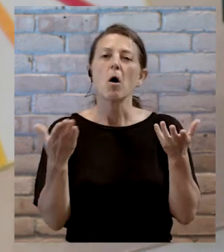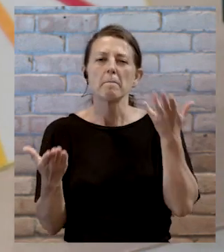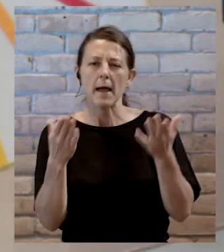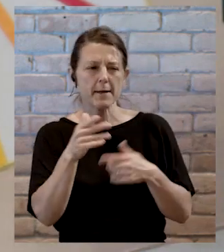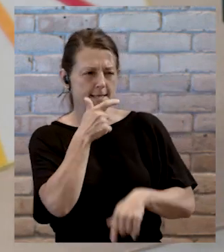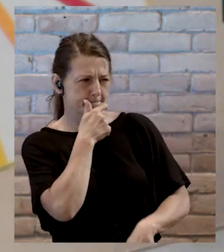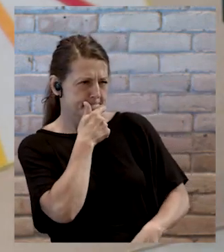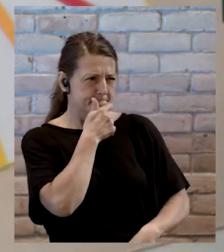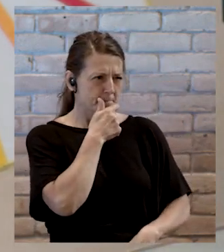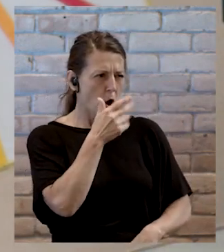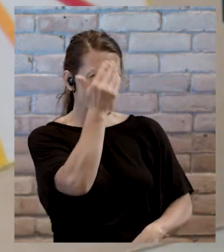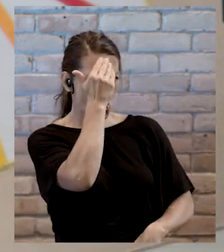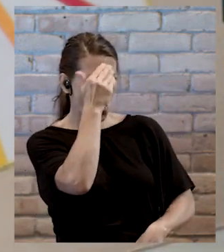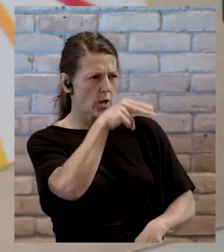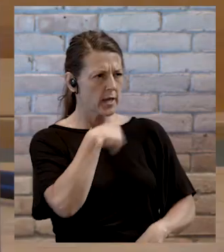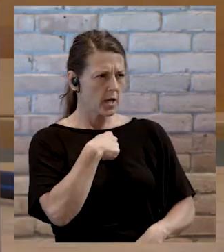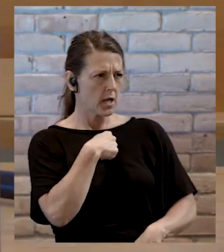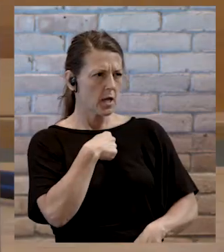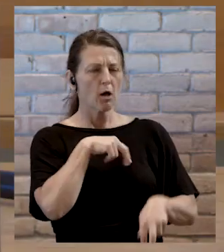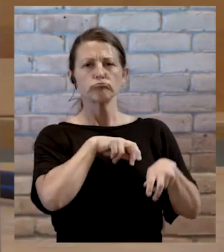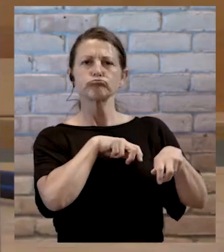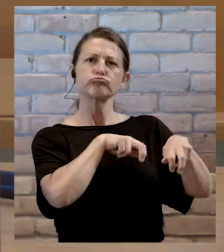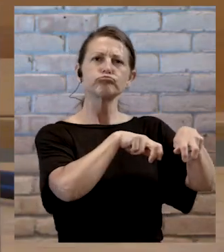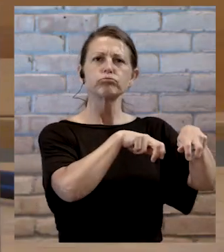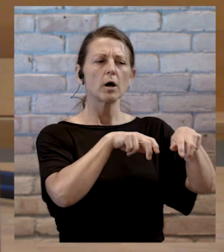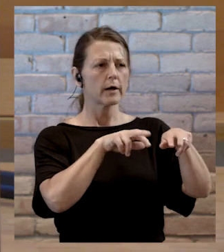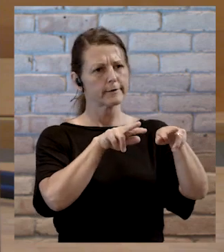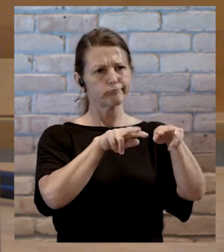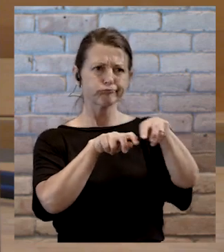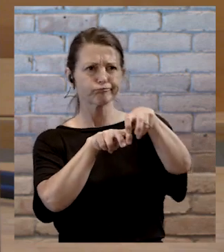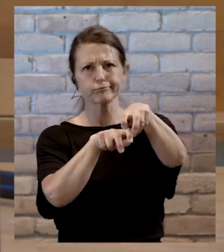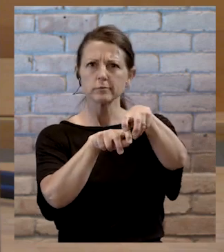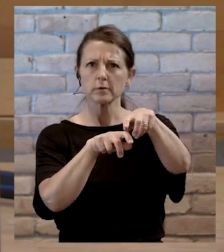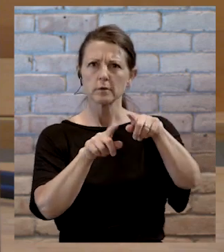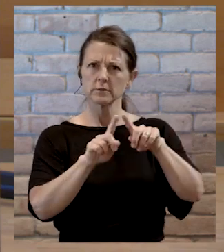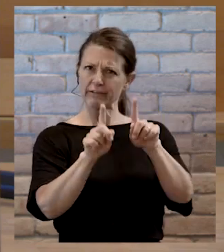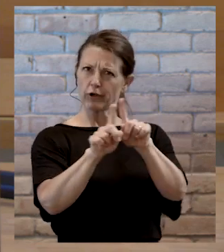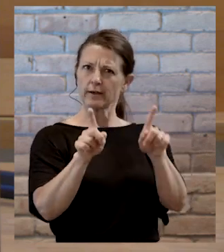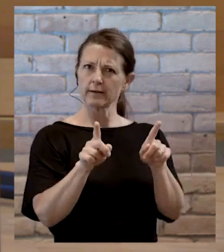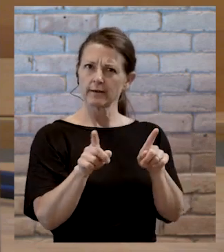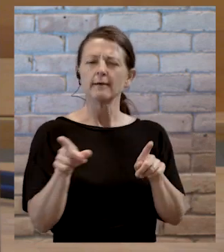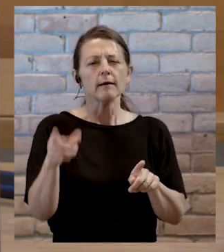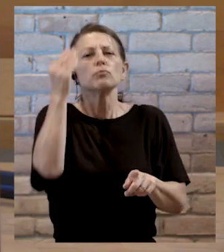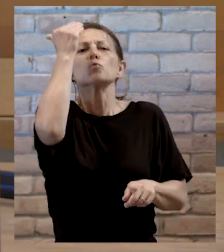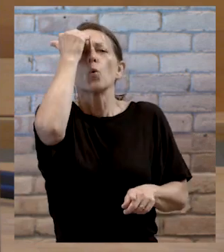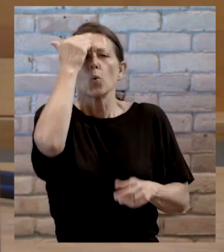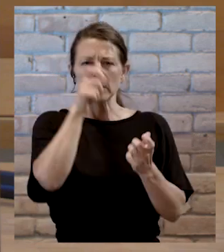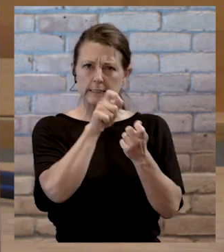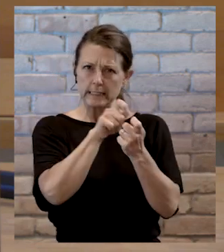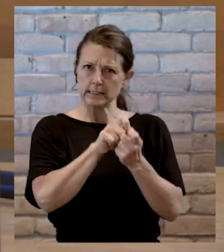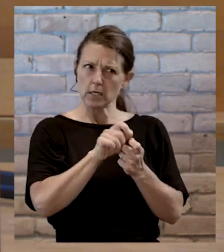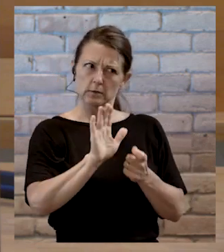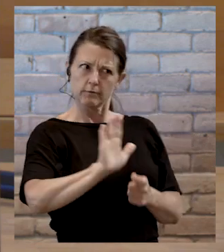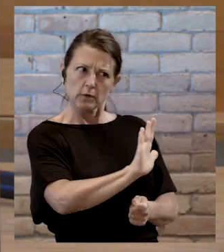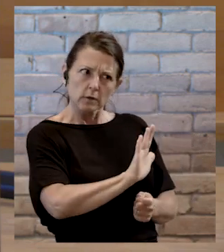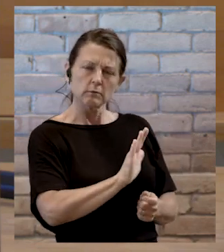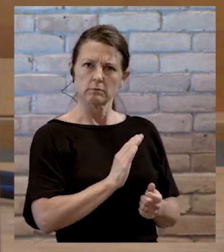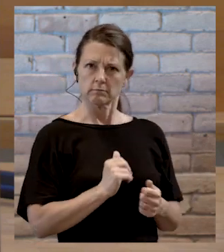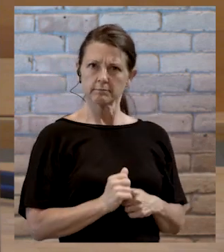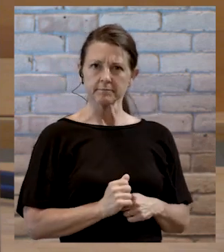just by the gait and how they walk. Because a shepherd knows the details of the